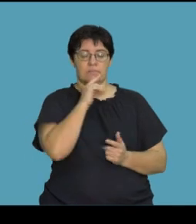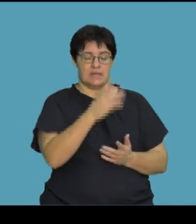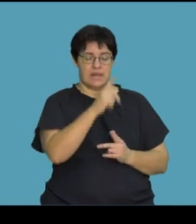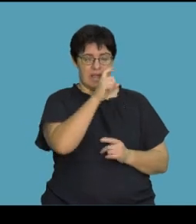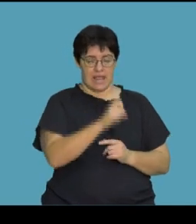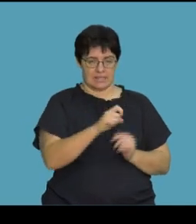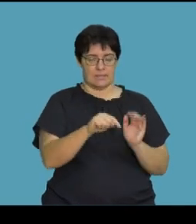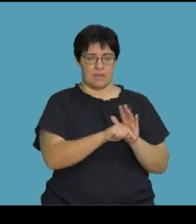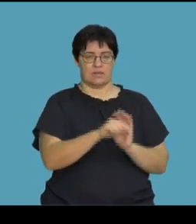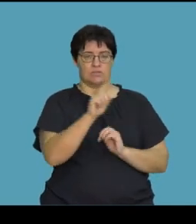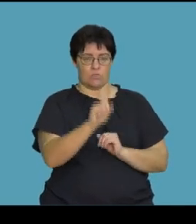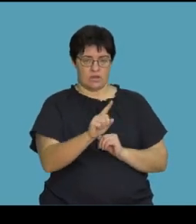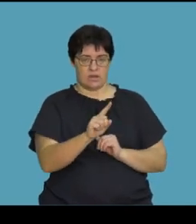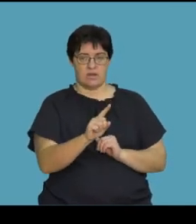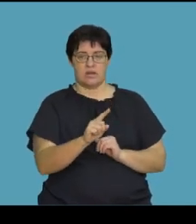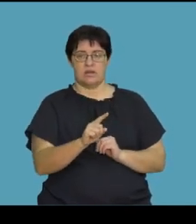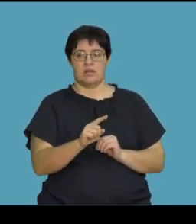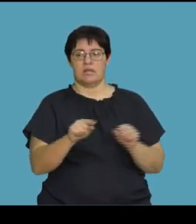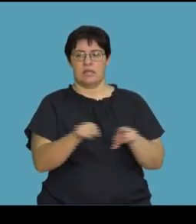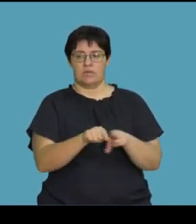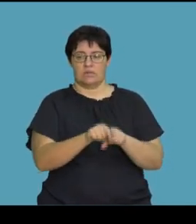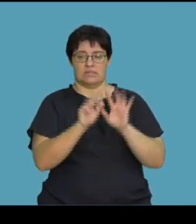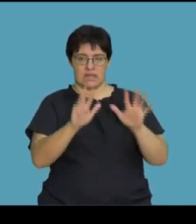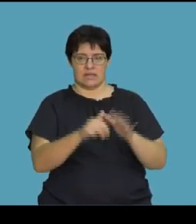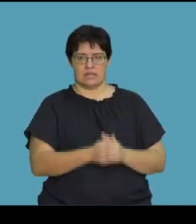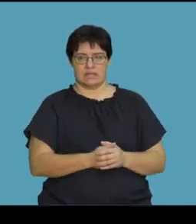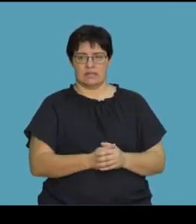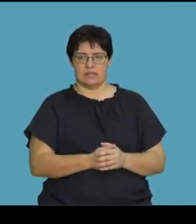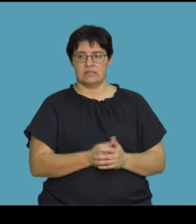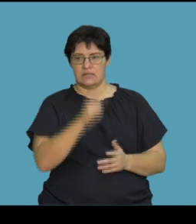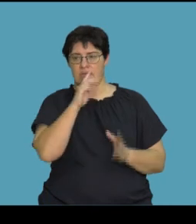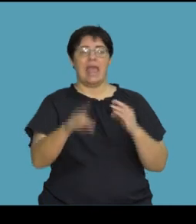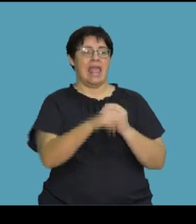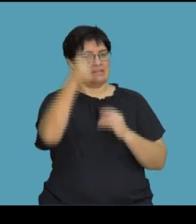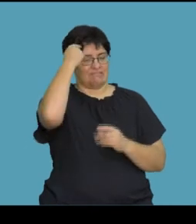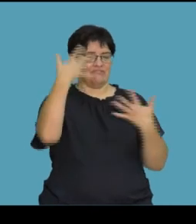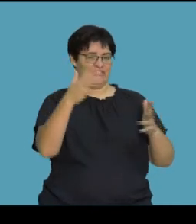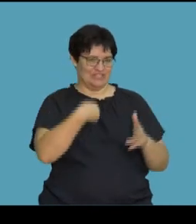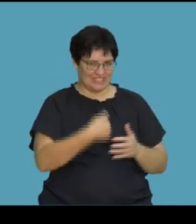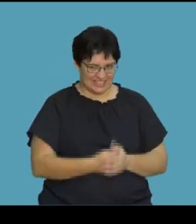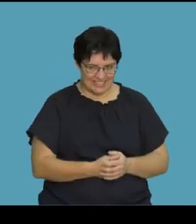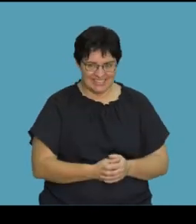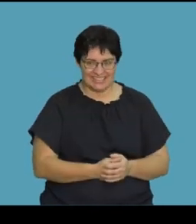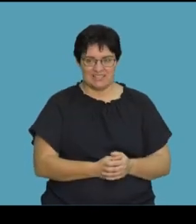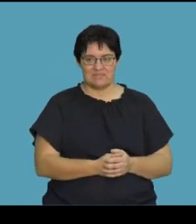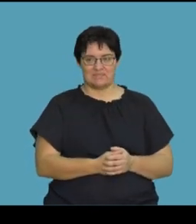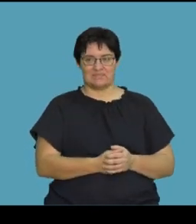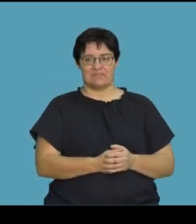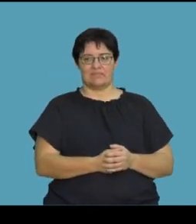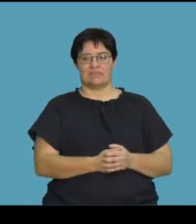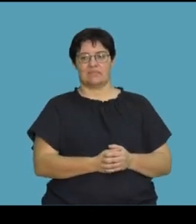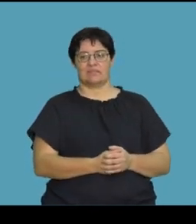x minus 1 equal to 9. I'm already adding the 1 in my head.